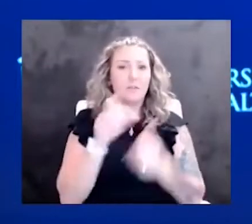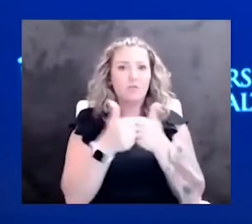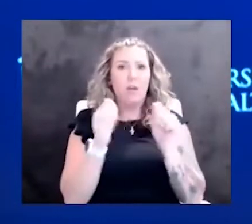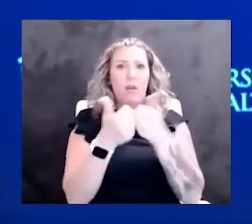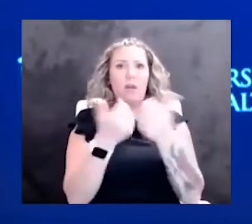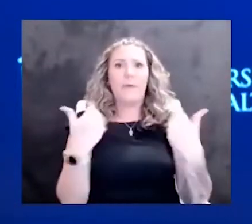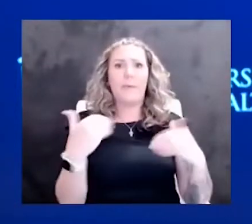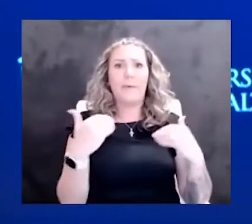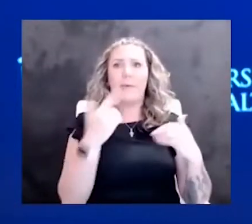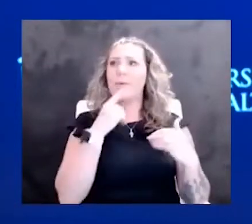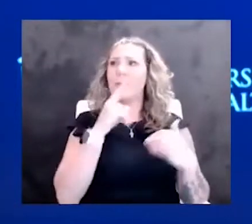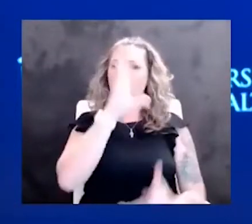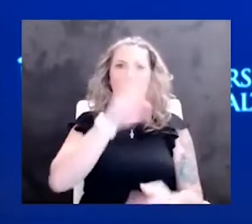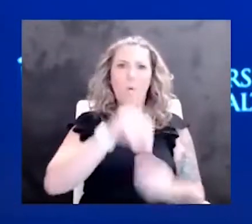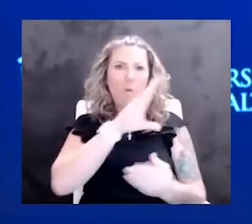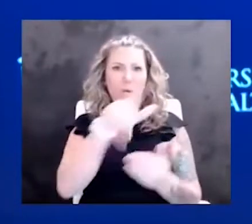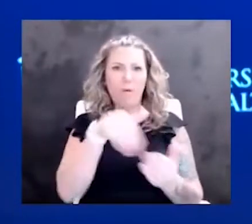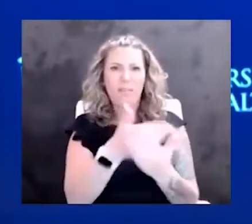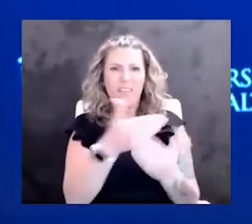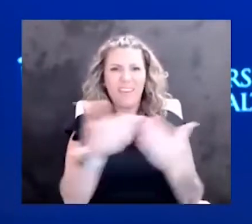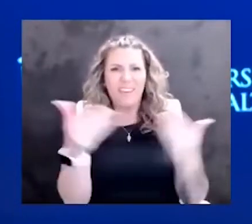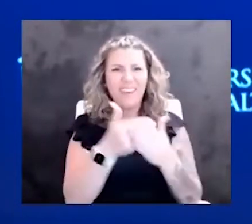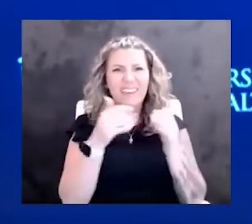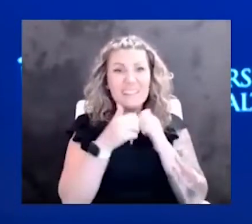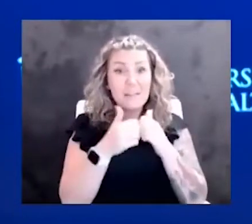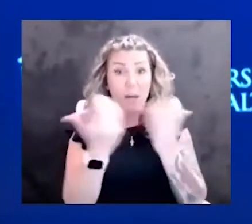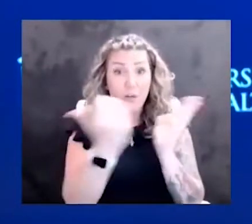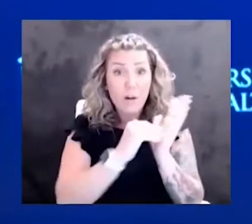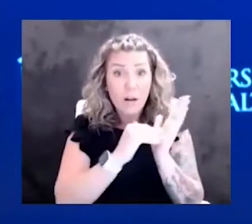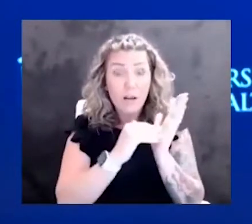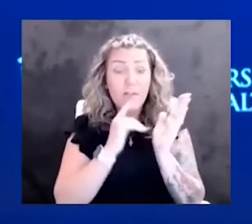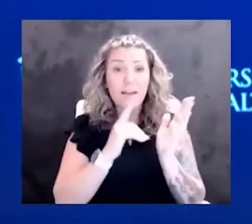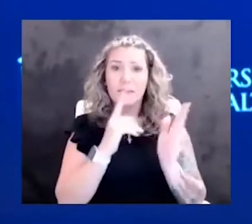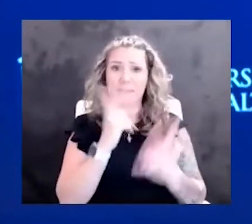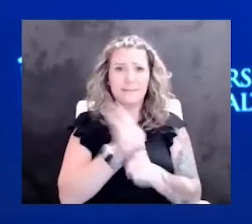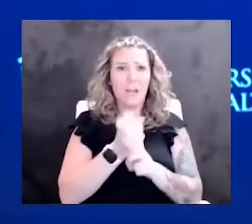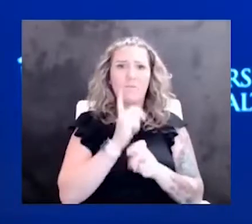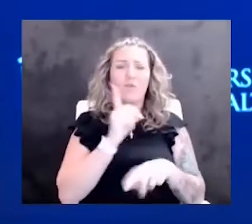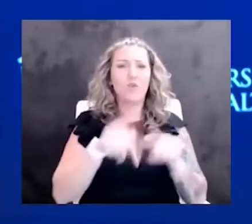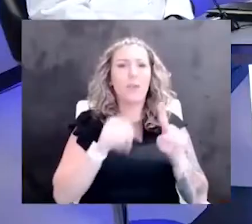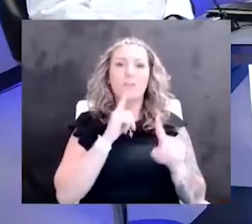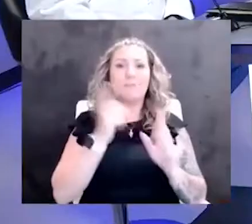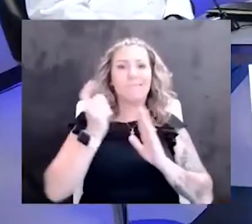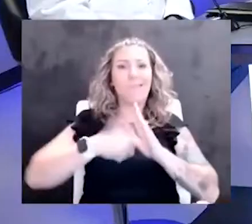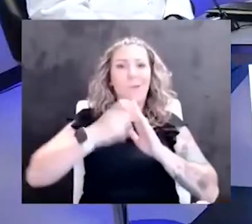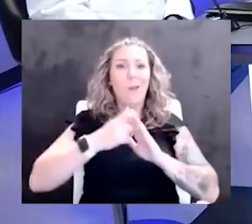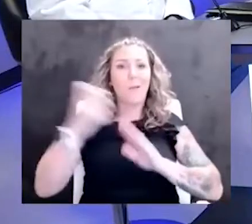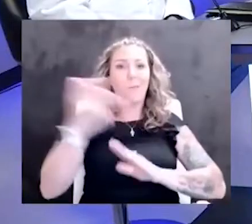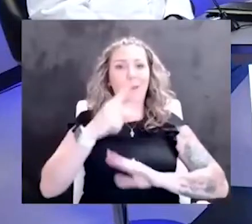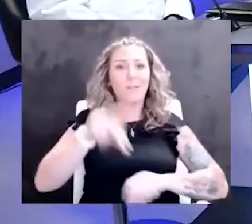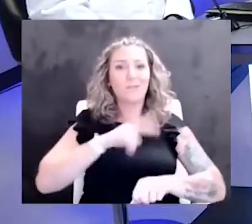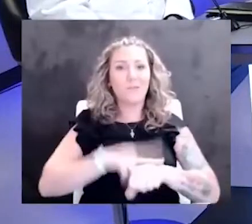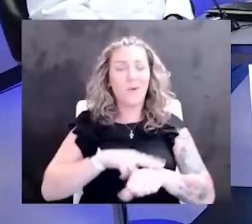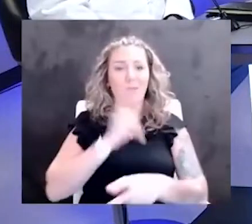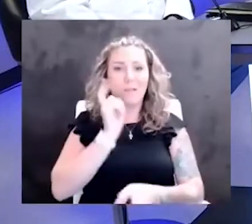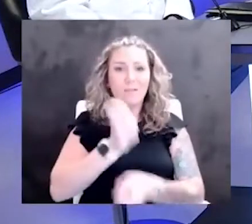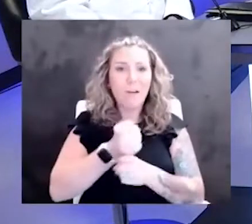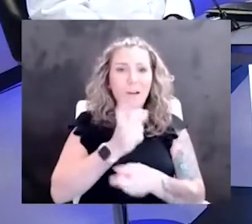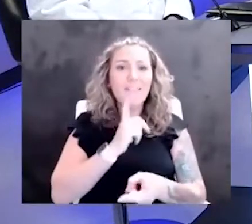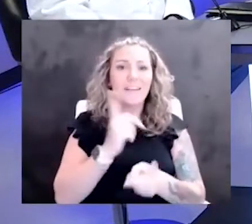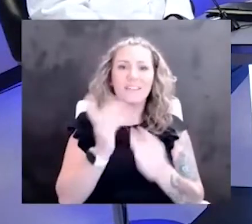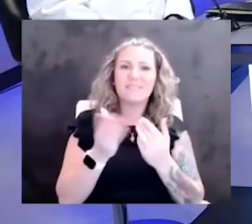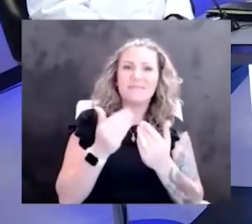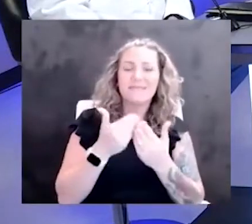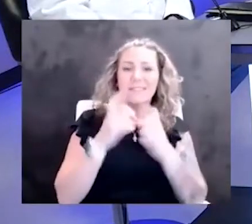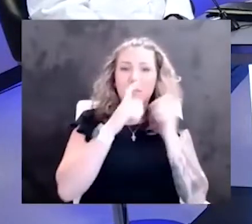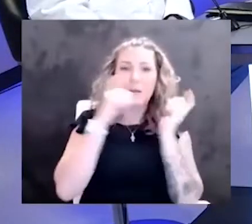whole picture back together. It is hard to do, I think. You can't just turn the light switch back on and off. Yeah. It's hard. I wish it was as easy as taking off your mask, but it's not